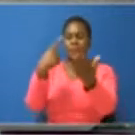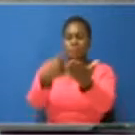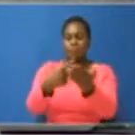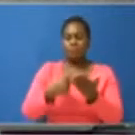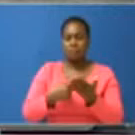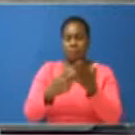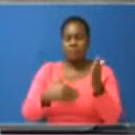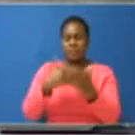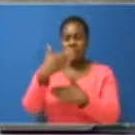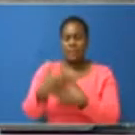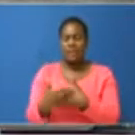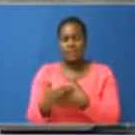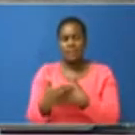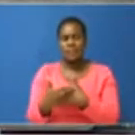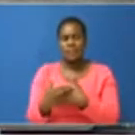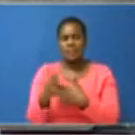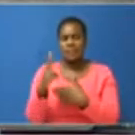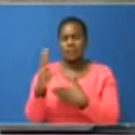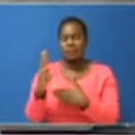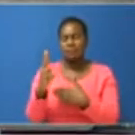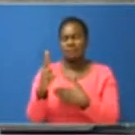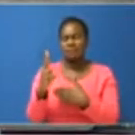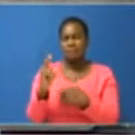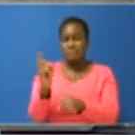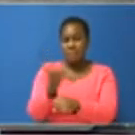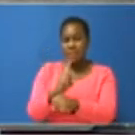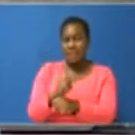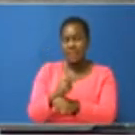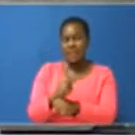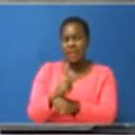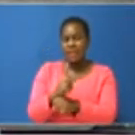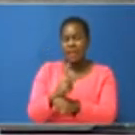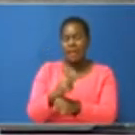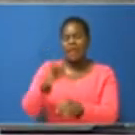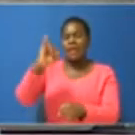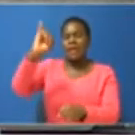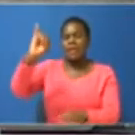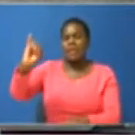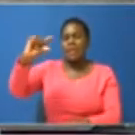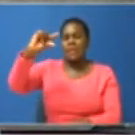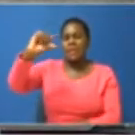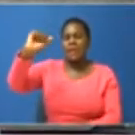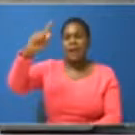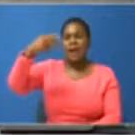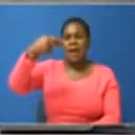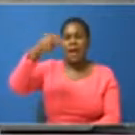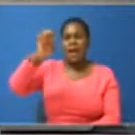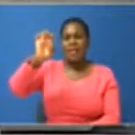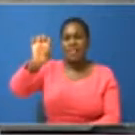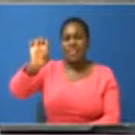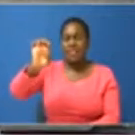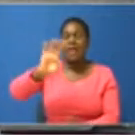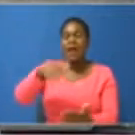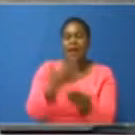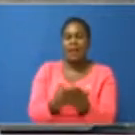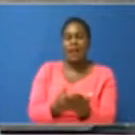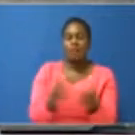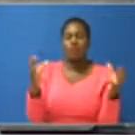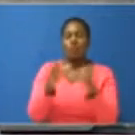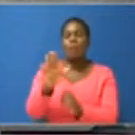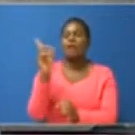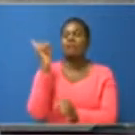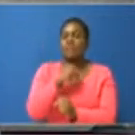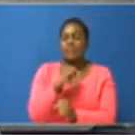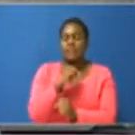coming up in the next 30 minutes is expected to heat things up already in the building polycarpi gathered the azimio candidate with his team and his running